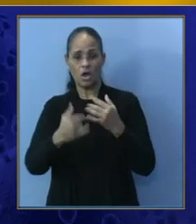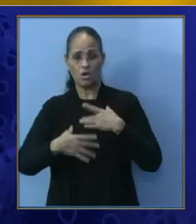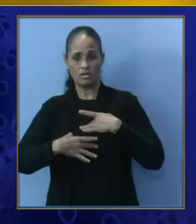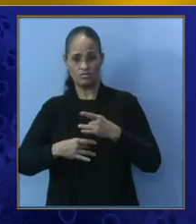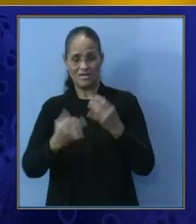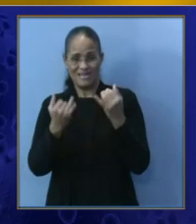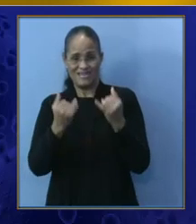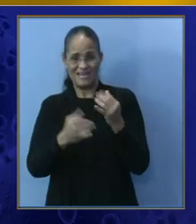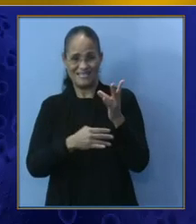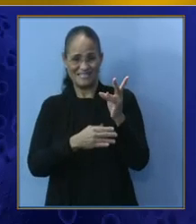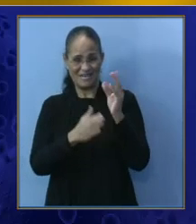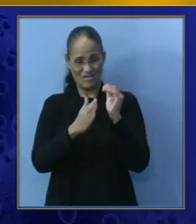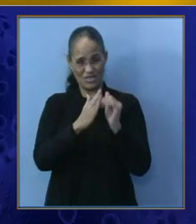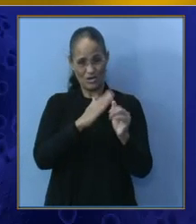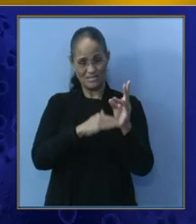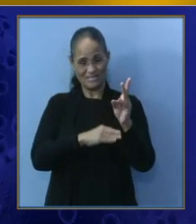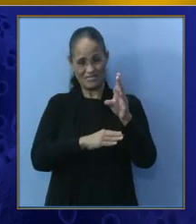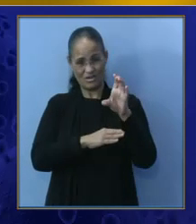is